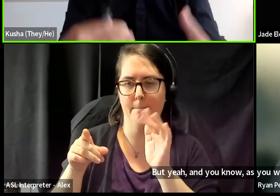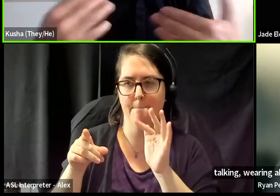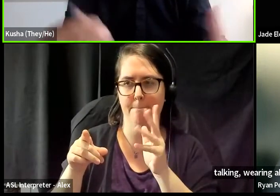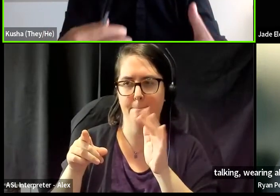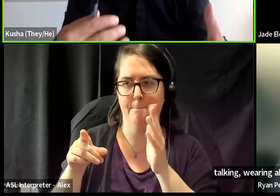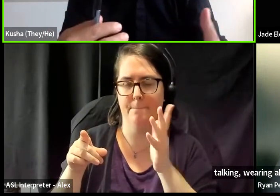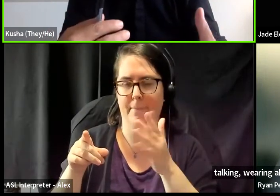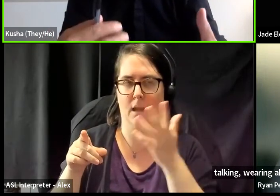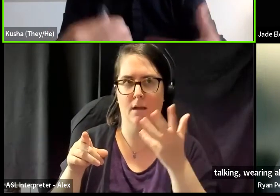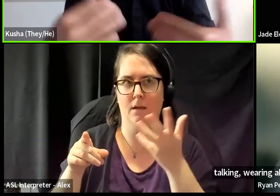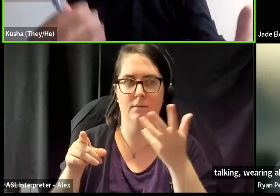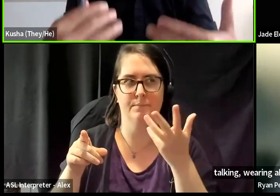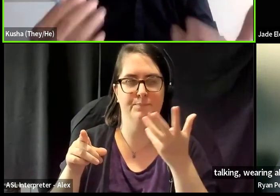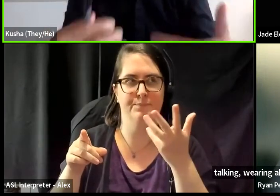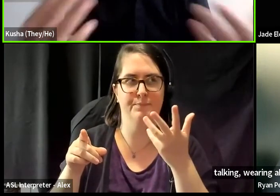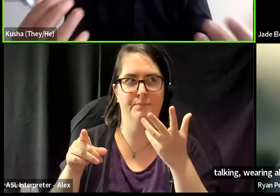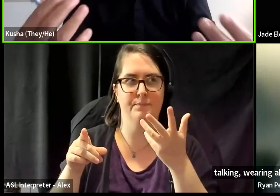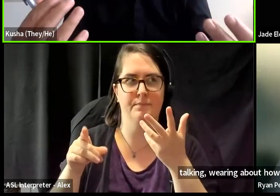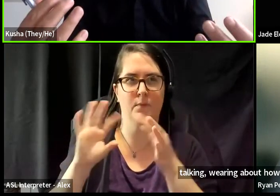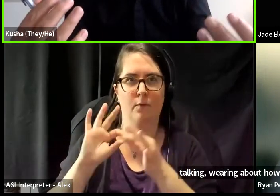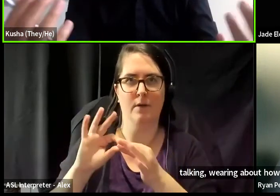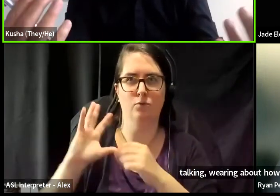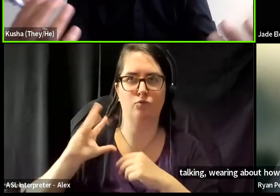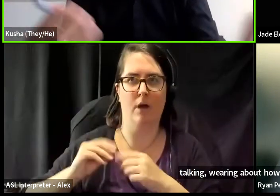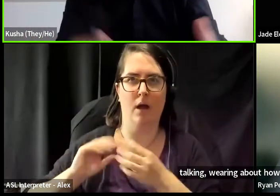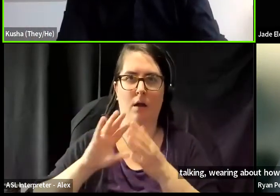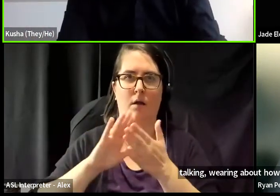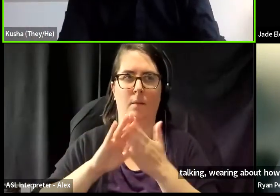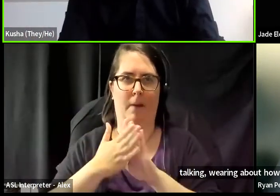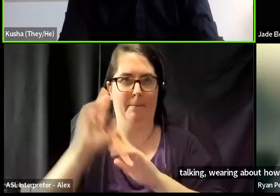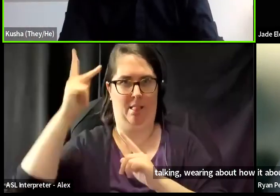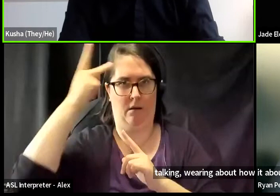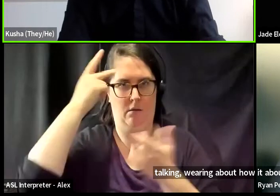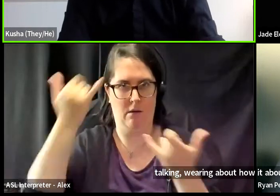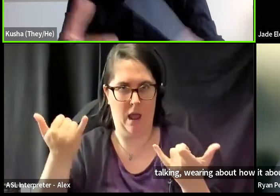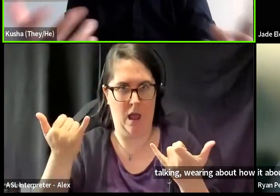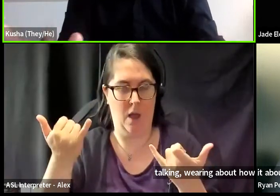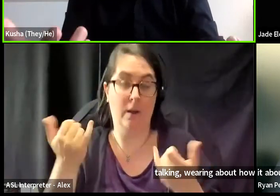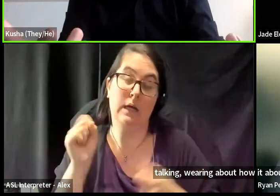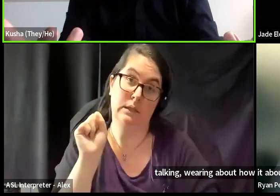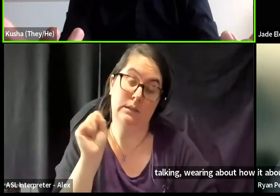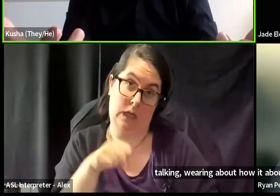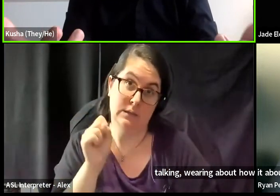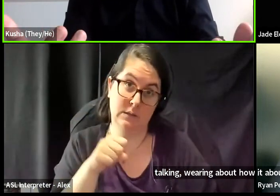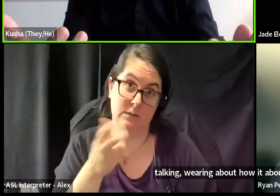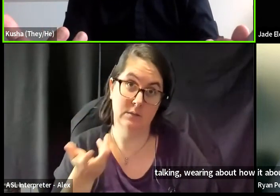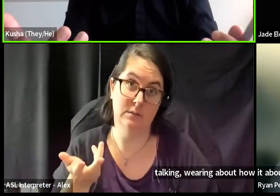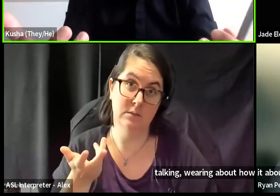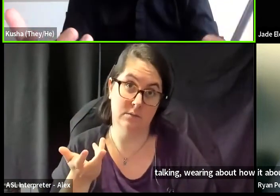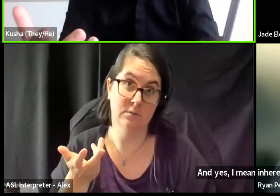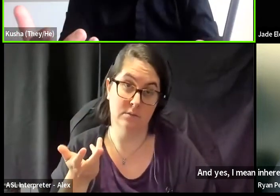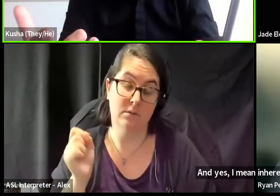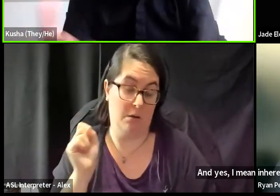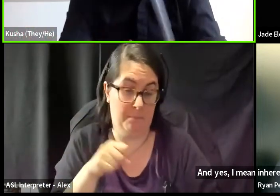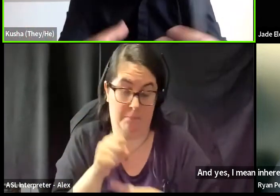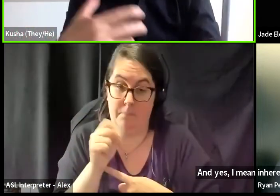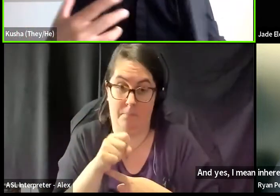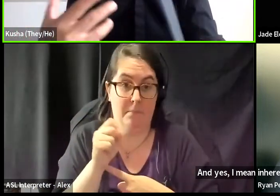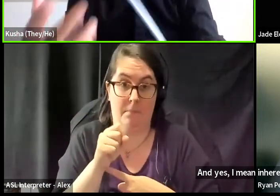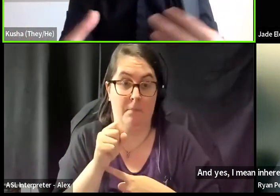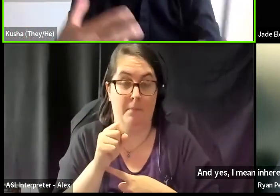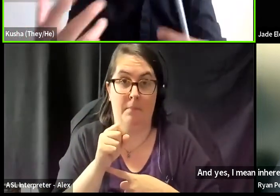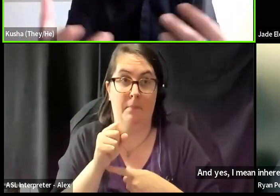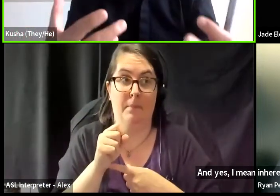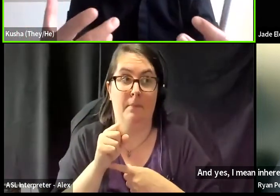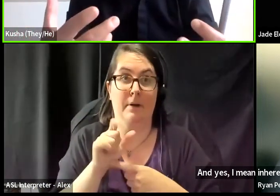how about drag being political. And yes, I mean, inherently it is political, because it's through